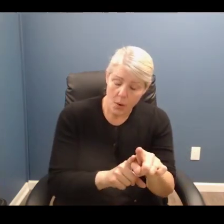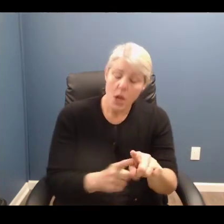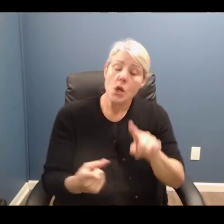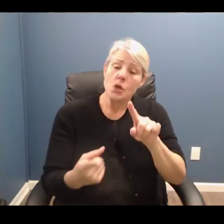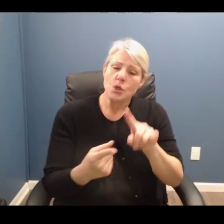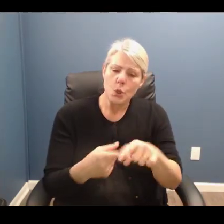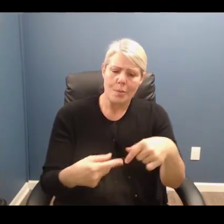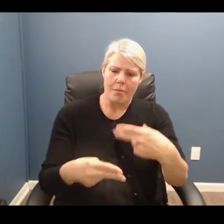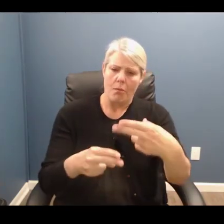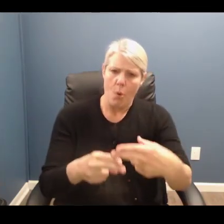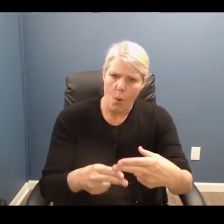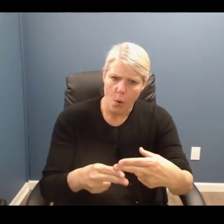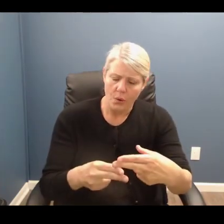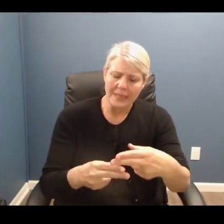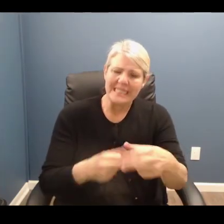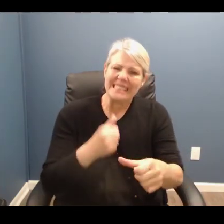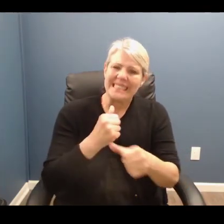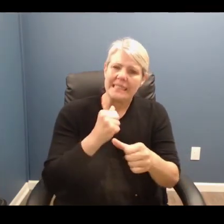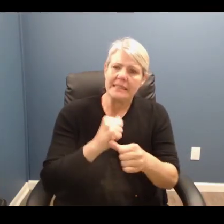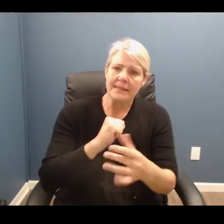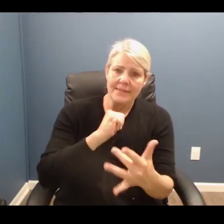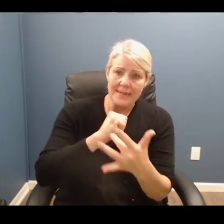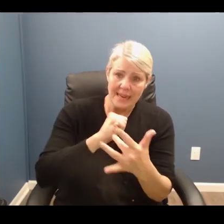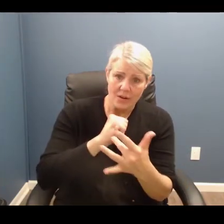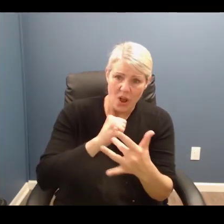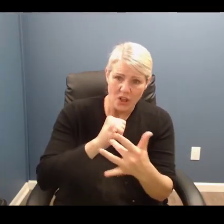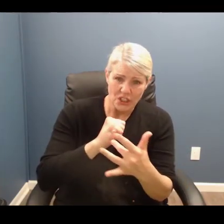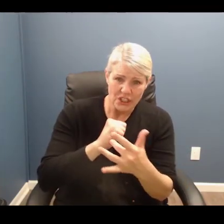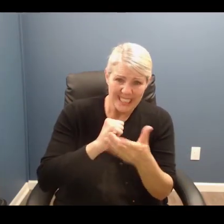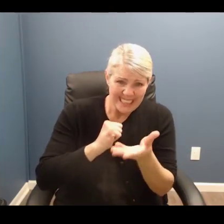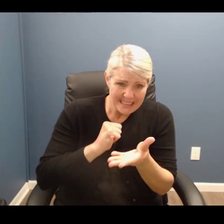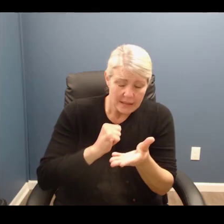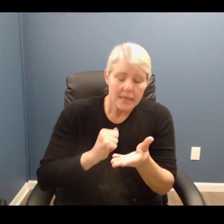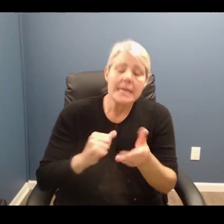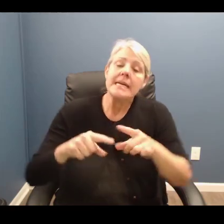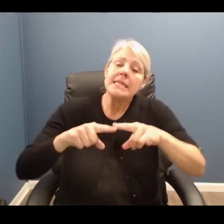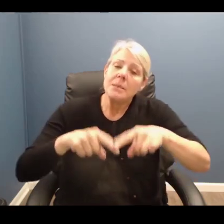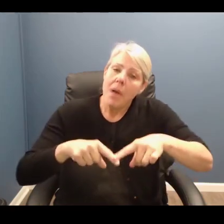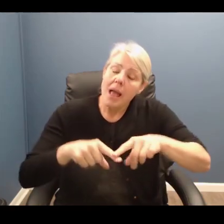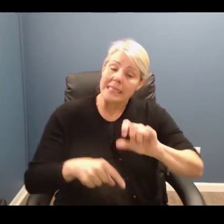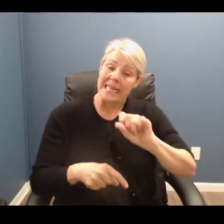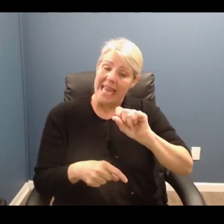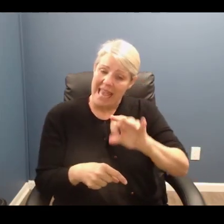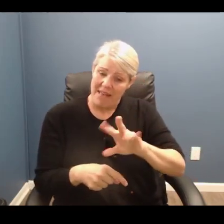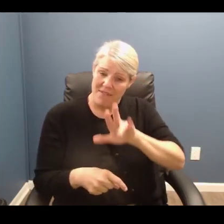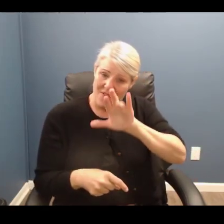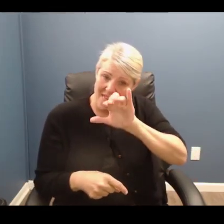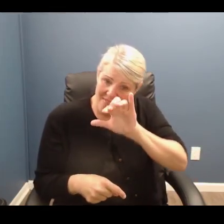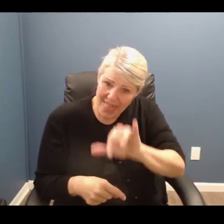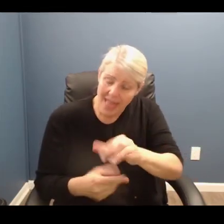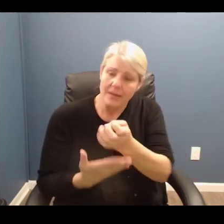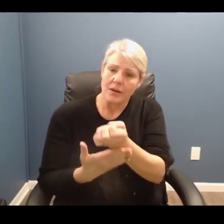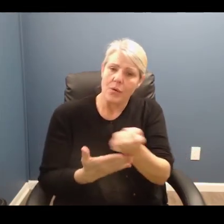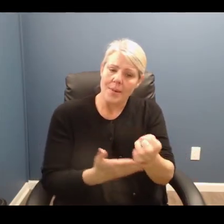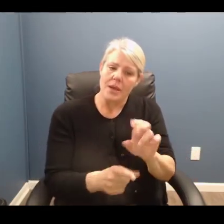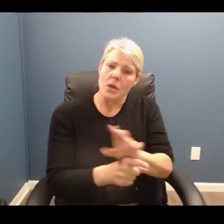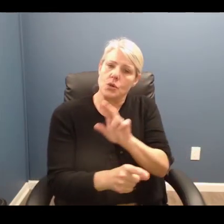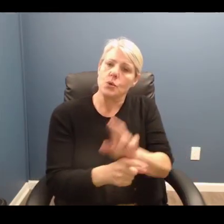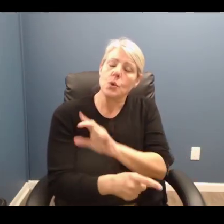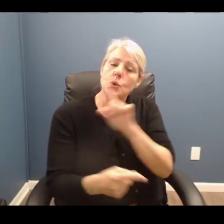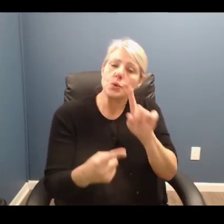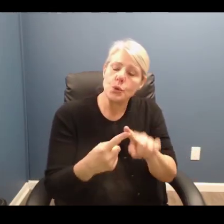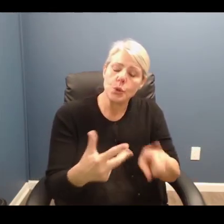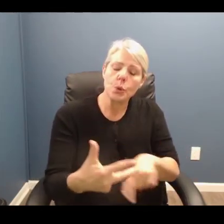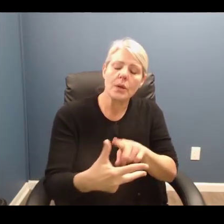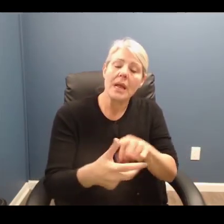an assistive technology device for a child depends on whether the device is used to increase, maintain,